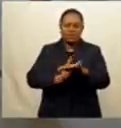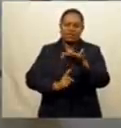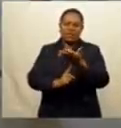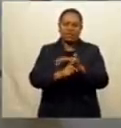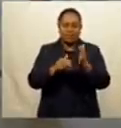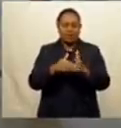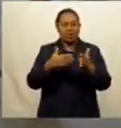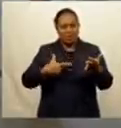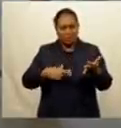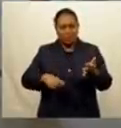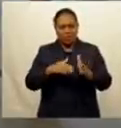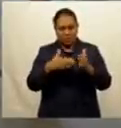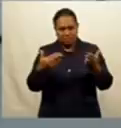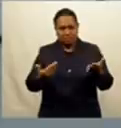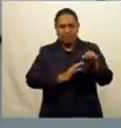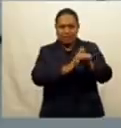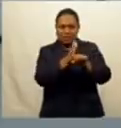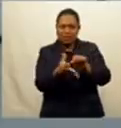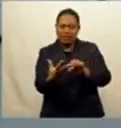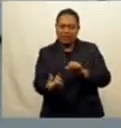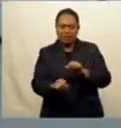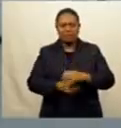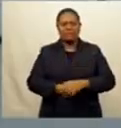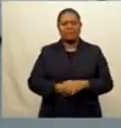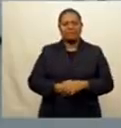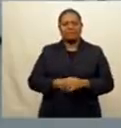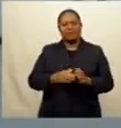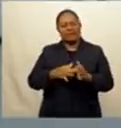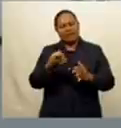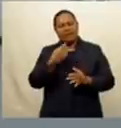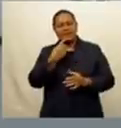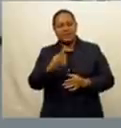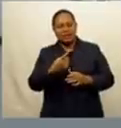current pandemic to their operations. Skeggs says after the